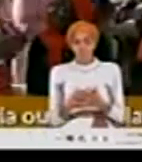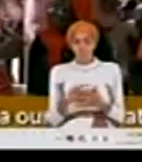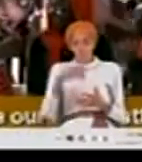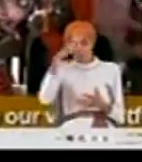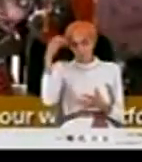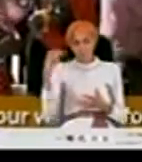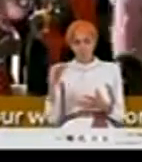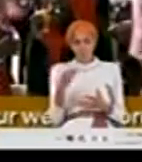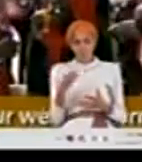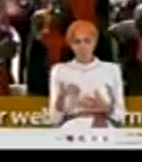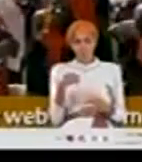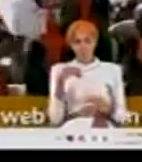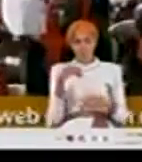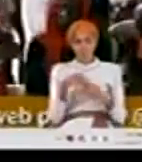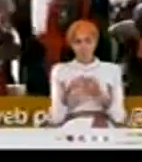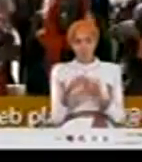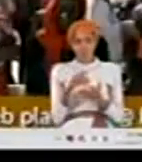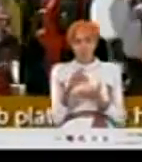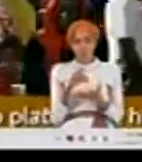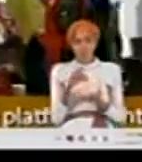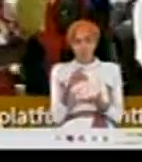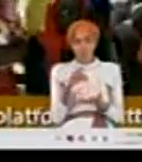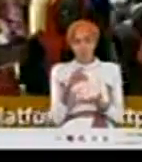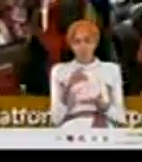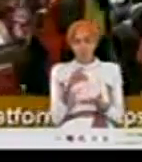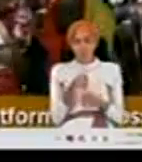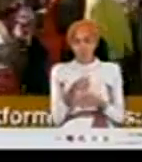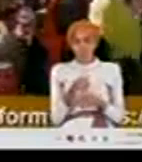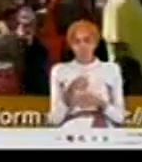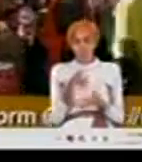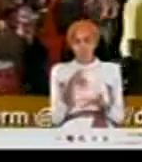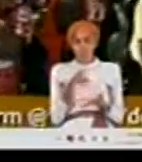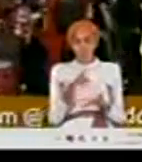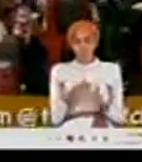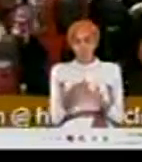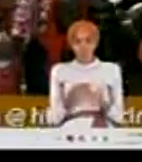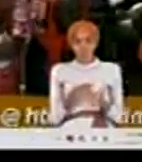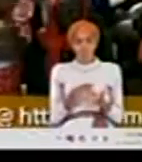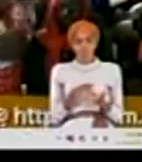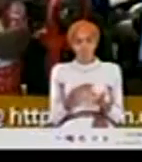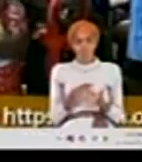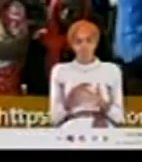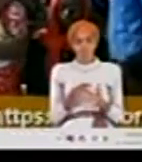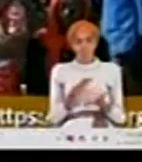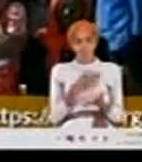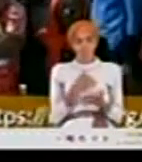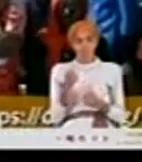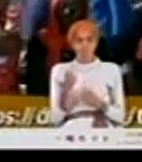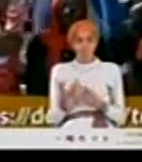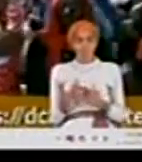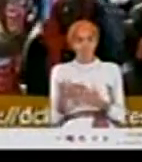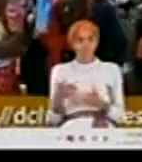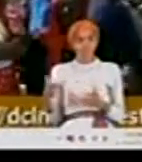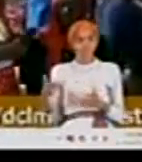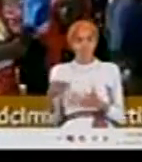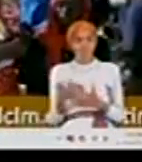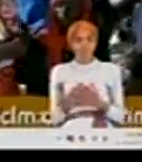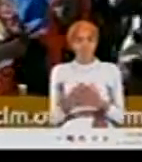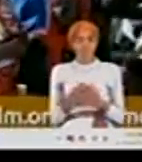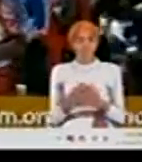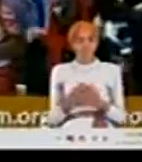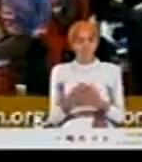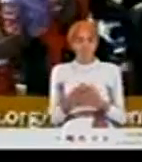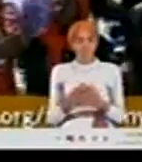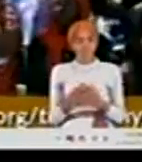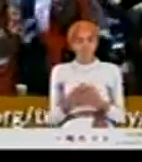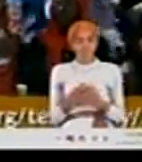and um as uh everything unfolded um the members of the the deer Life Church came to